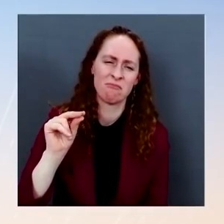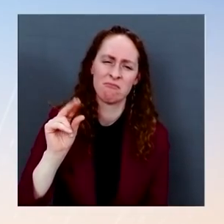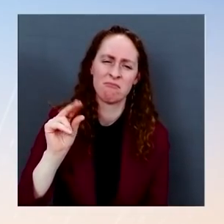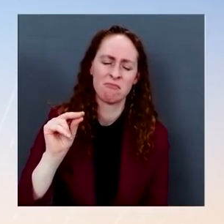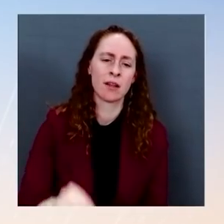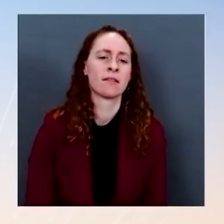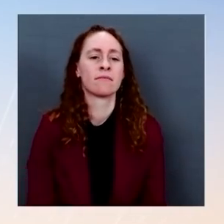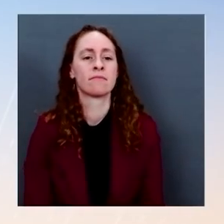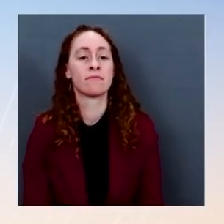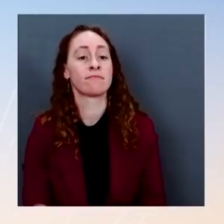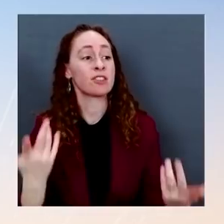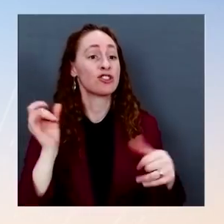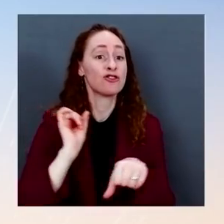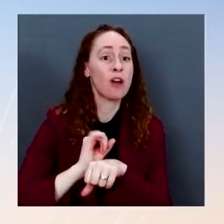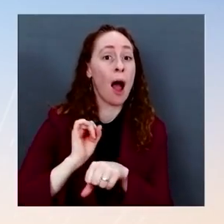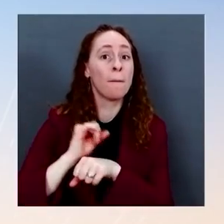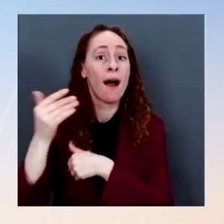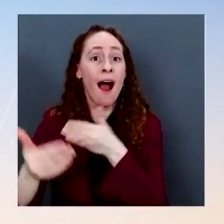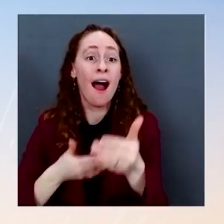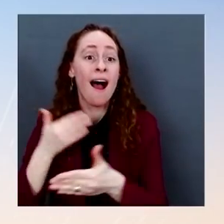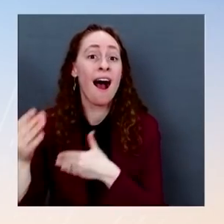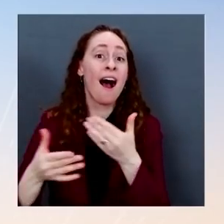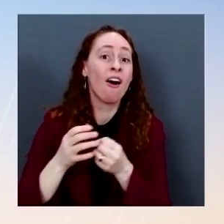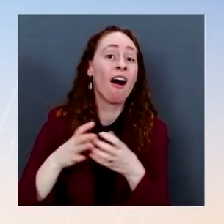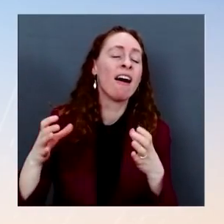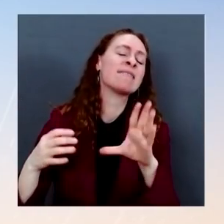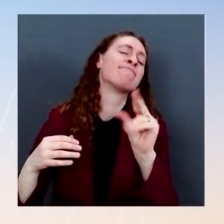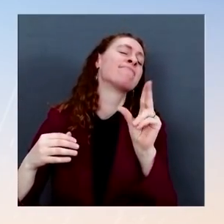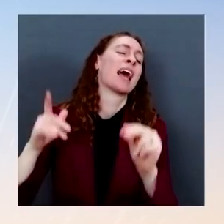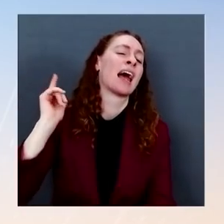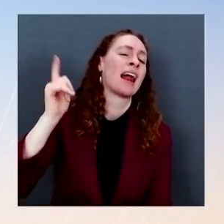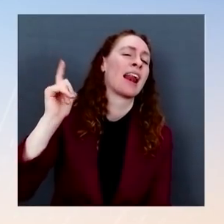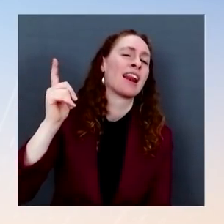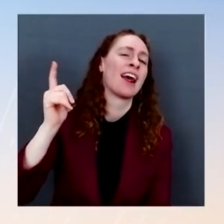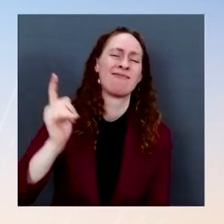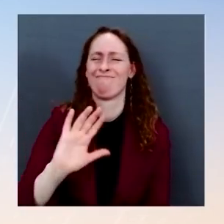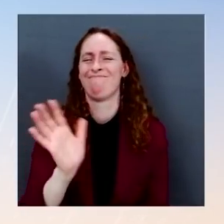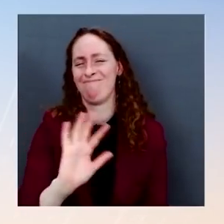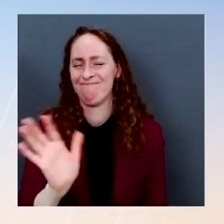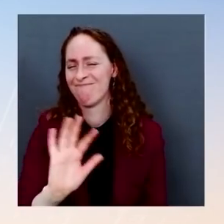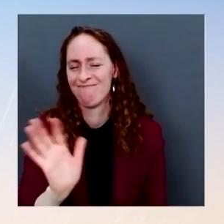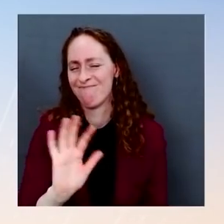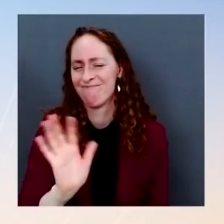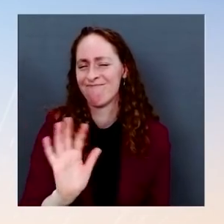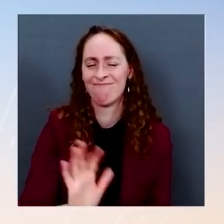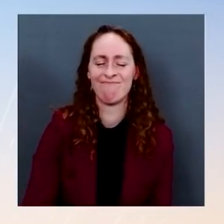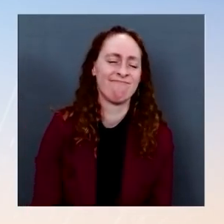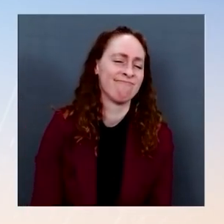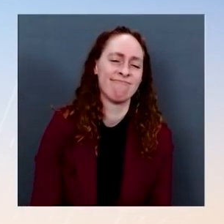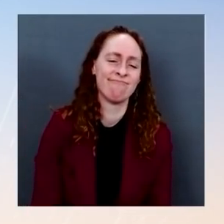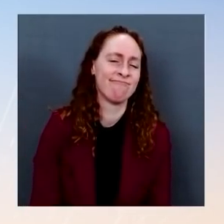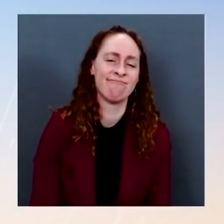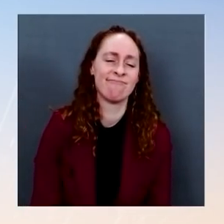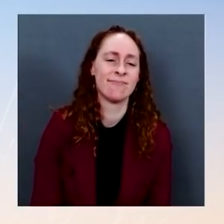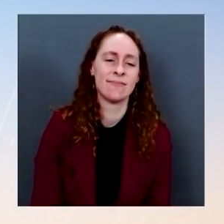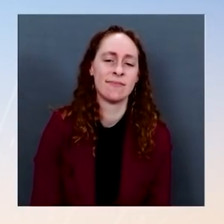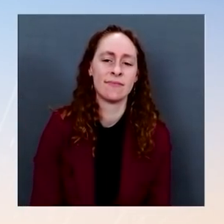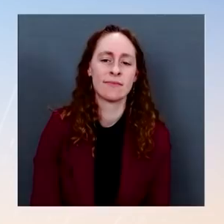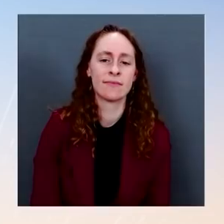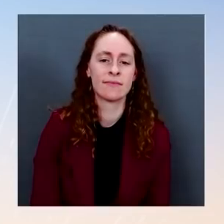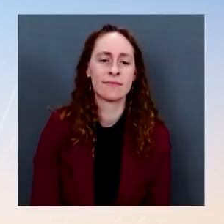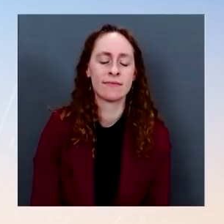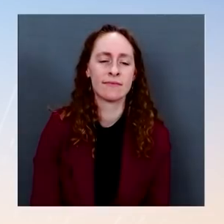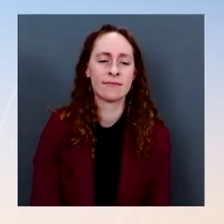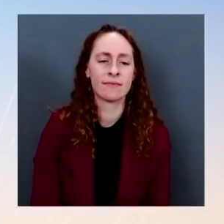both done, and we certainly understand there's a lot of theorizing about what happened or what's going to happen moving forward. Go ahead in the middle. Thanks, Jen. I want to